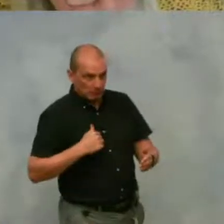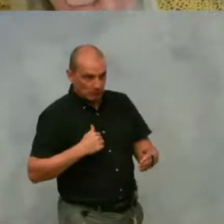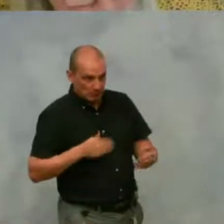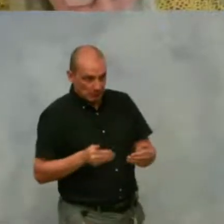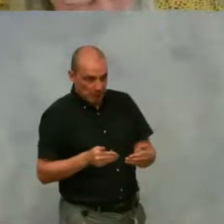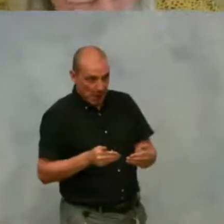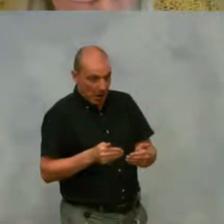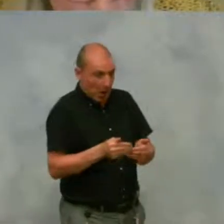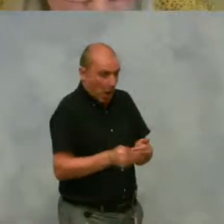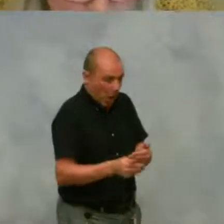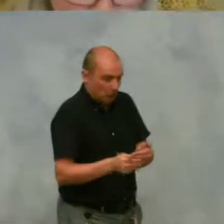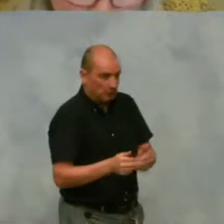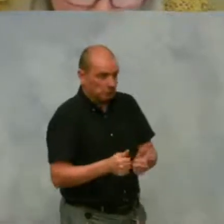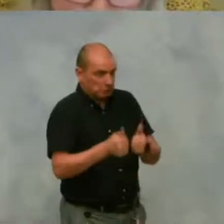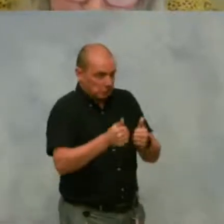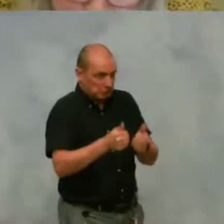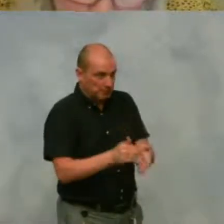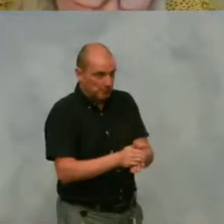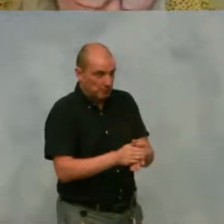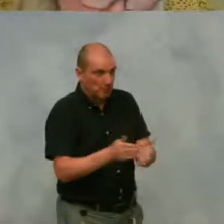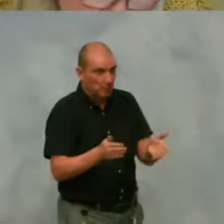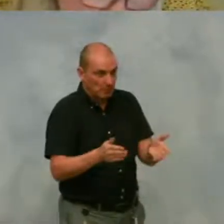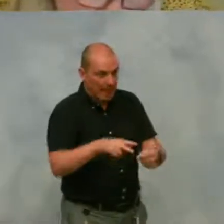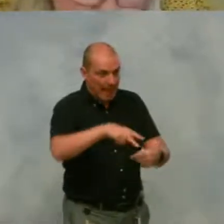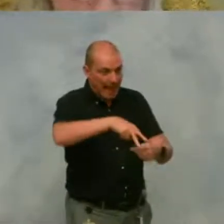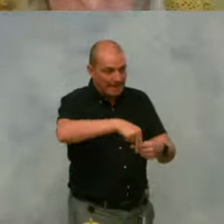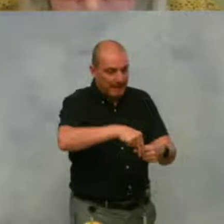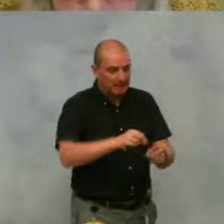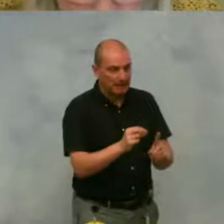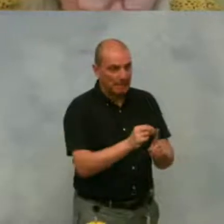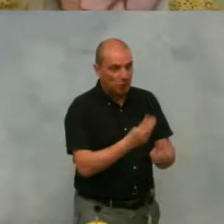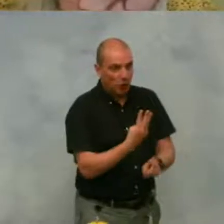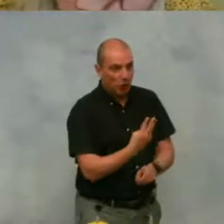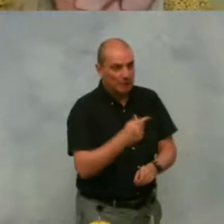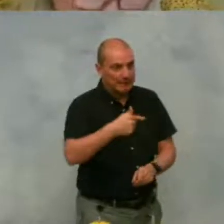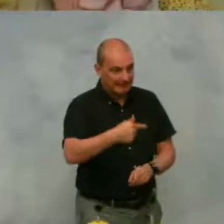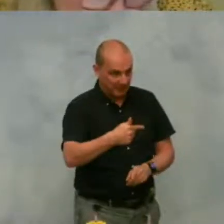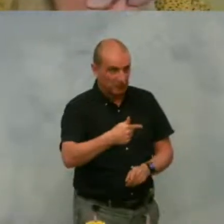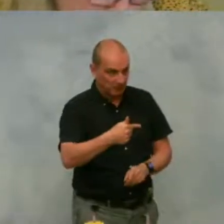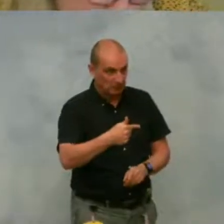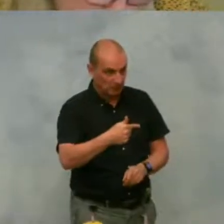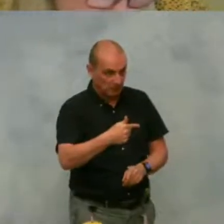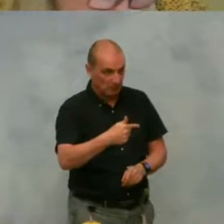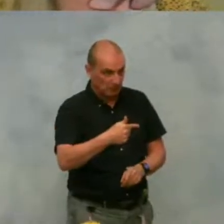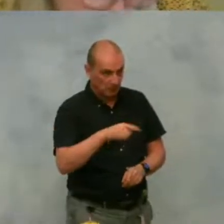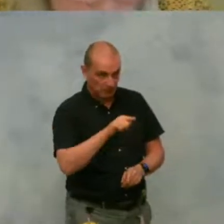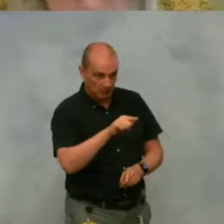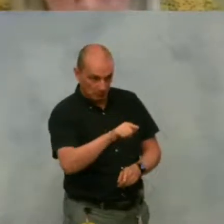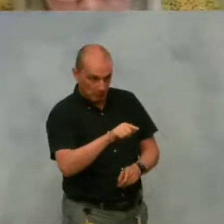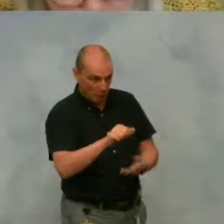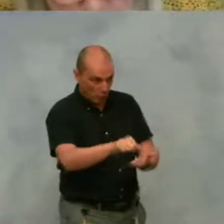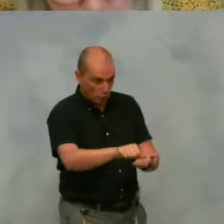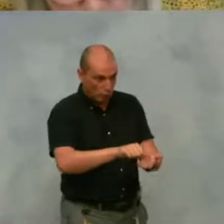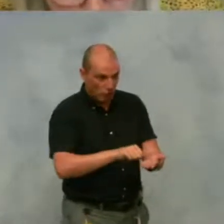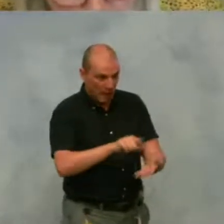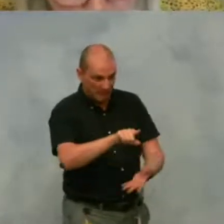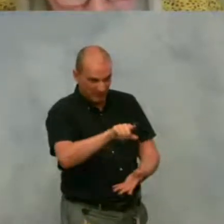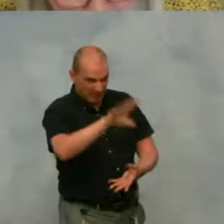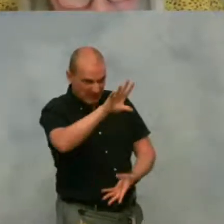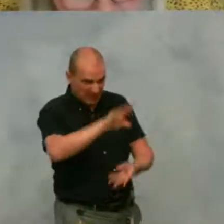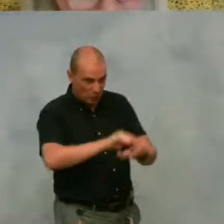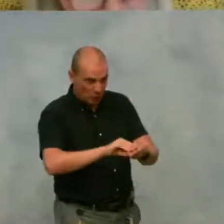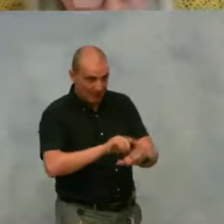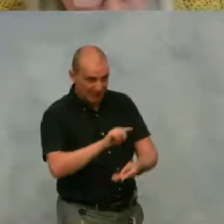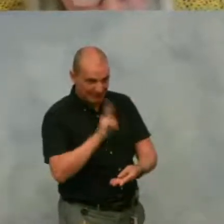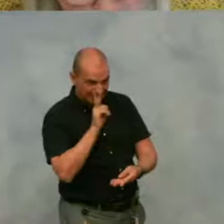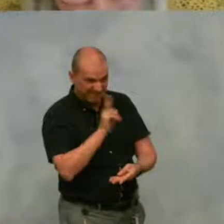point in time. Again, the appendix on page 37 summarises the overall programme, and as before, it's all on IT